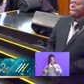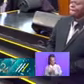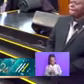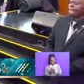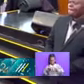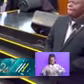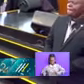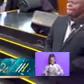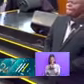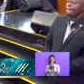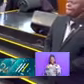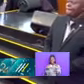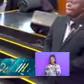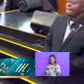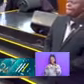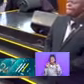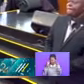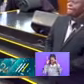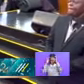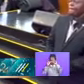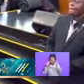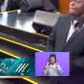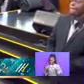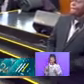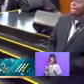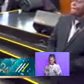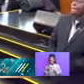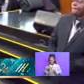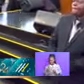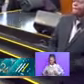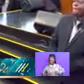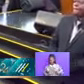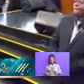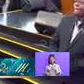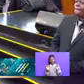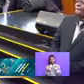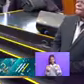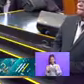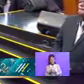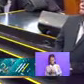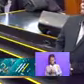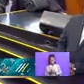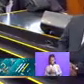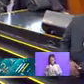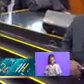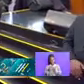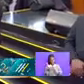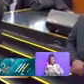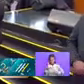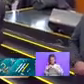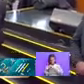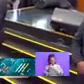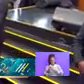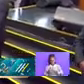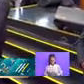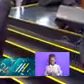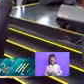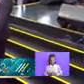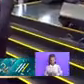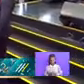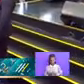safely no evil auor will speak against them no negative auor will speak against them in the name of